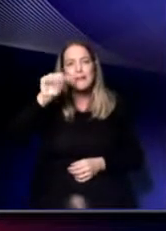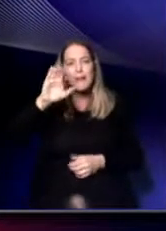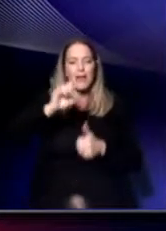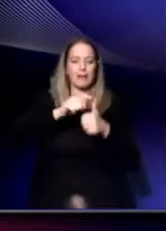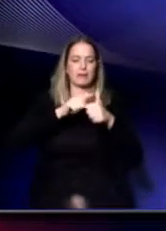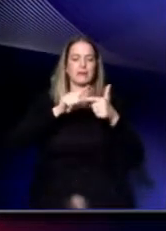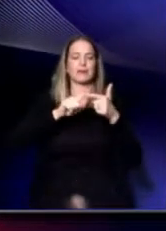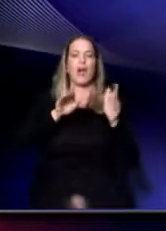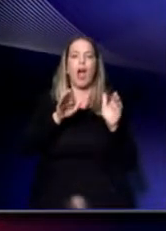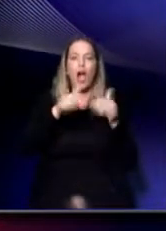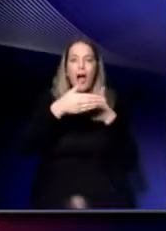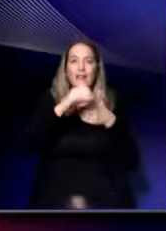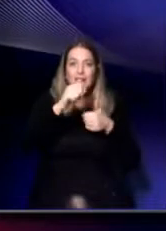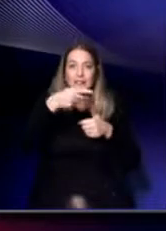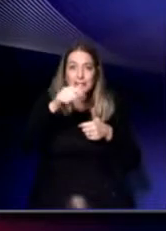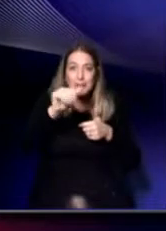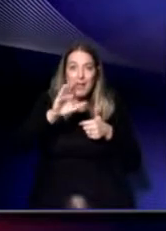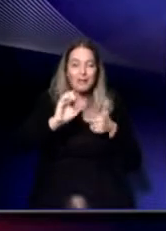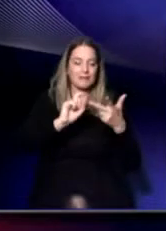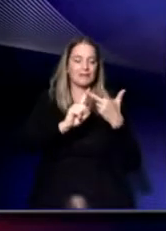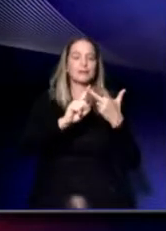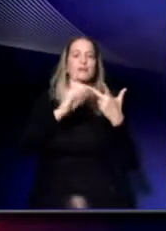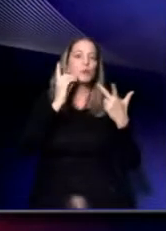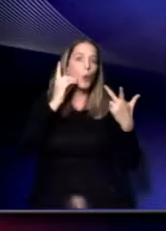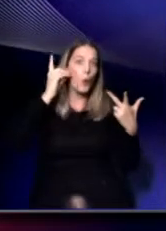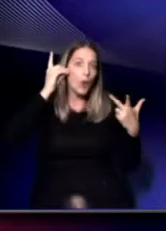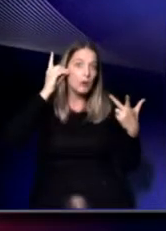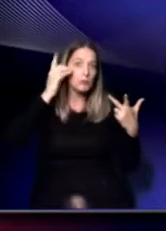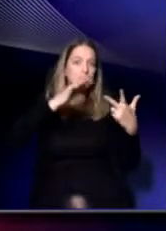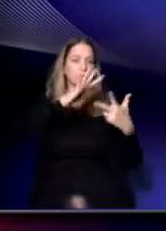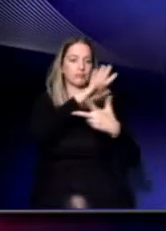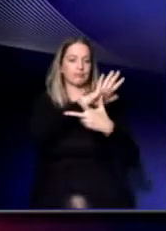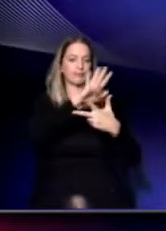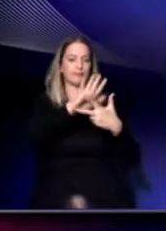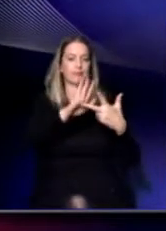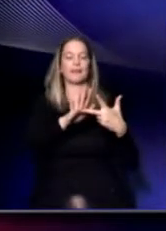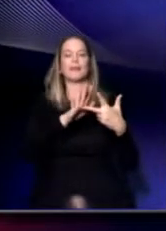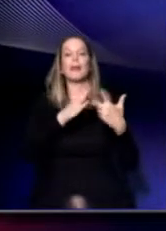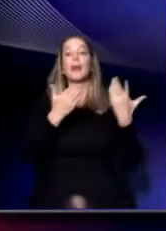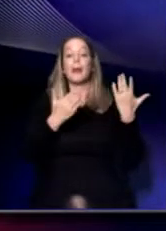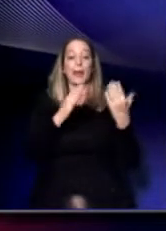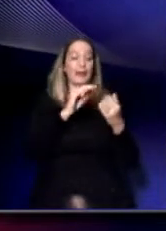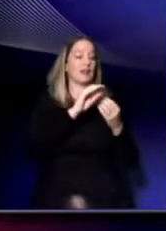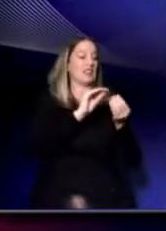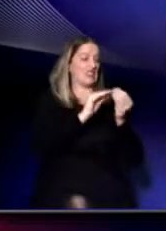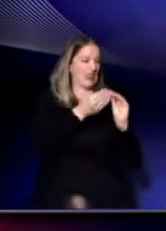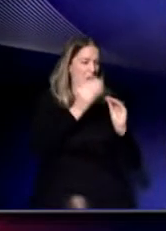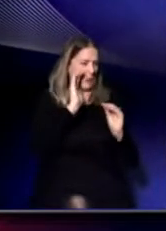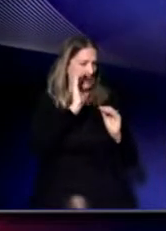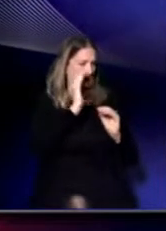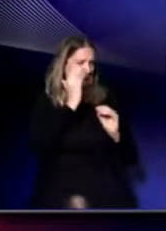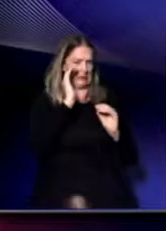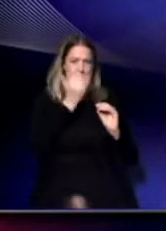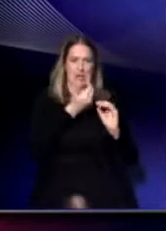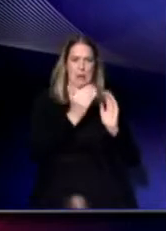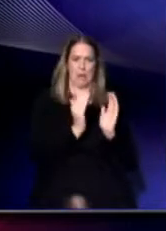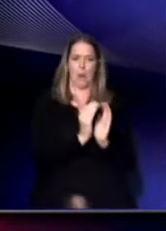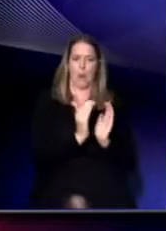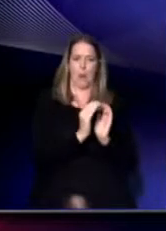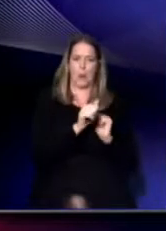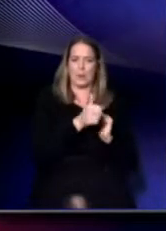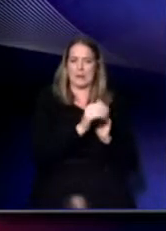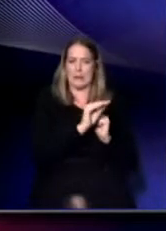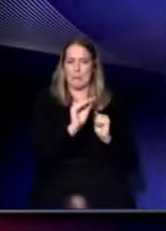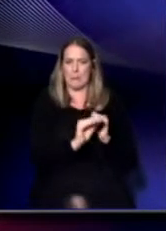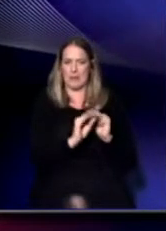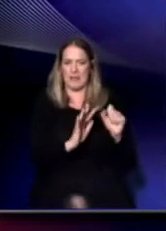space, the numbers can look a little bit like, we're 10 or 12% full, when in all actuality, we are utilizing